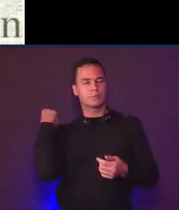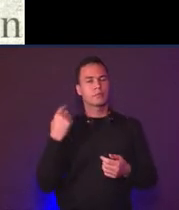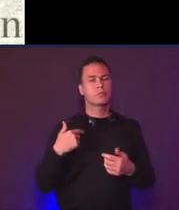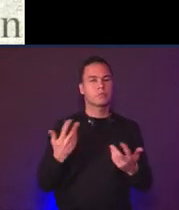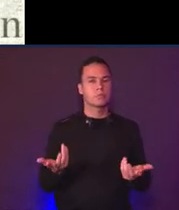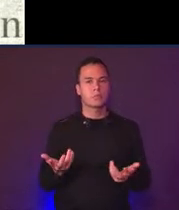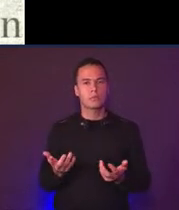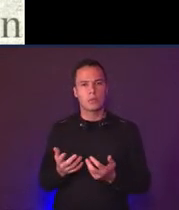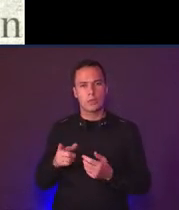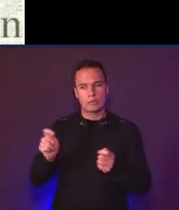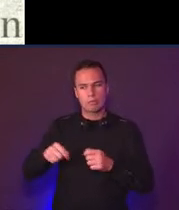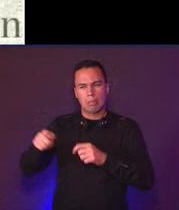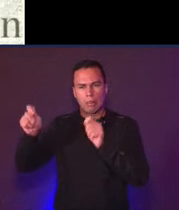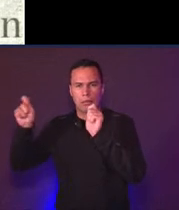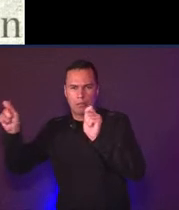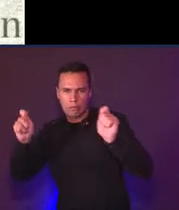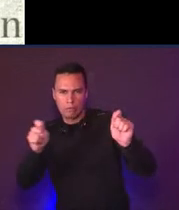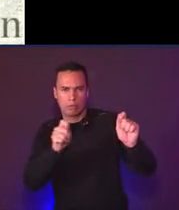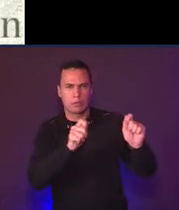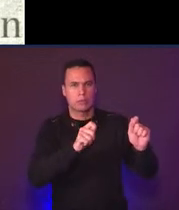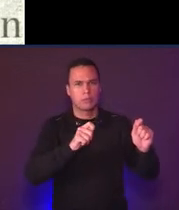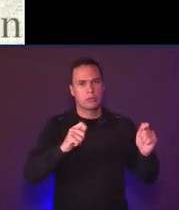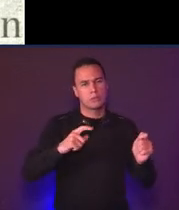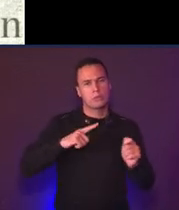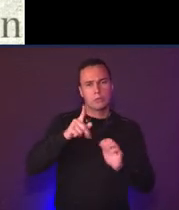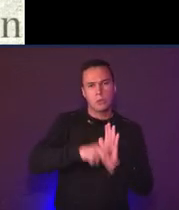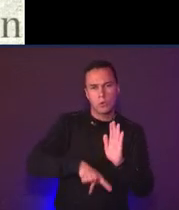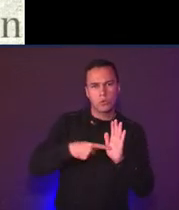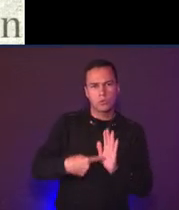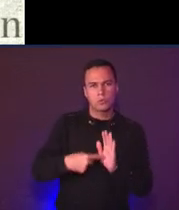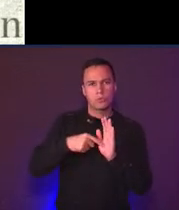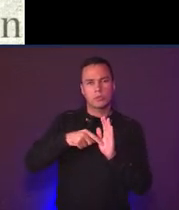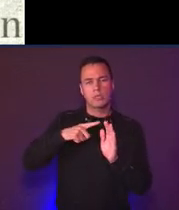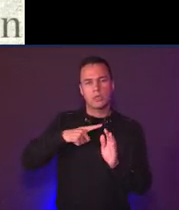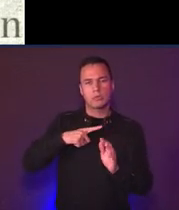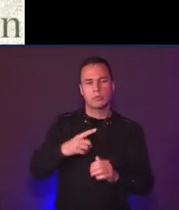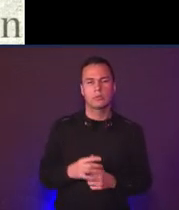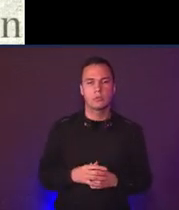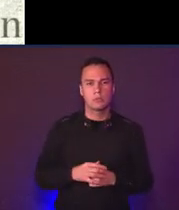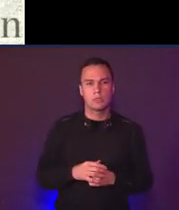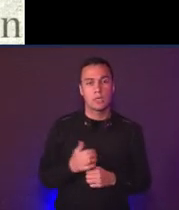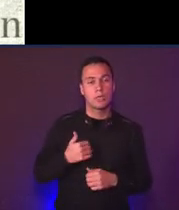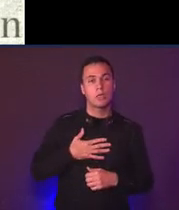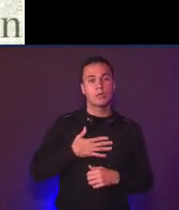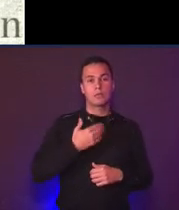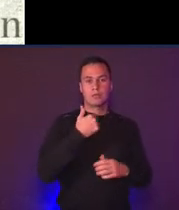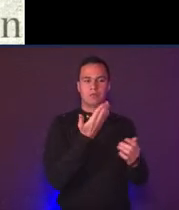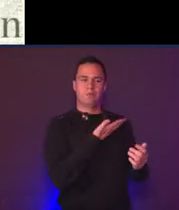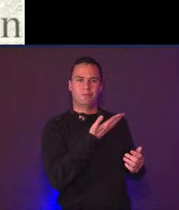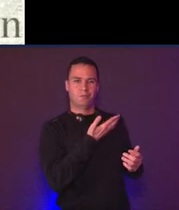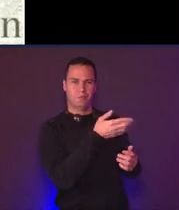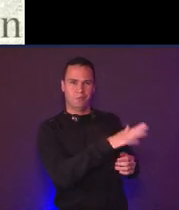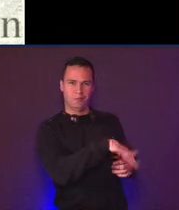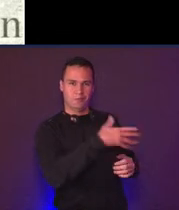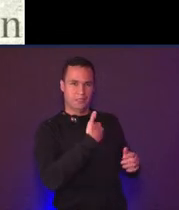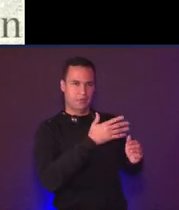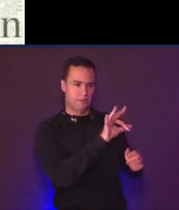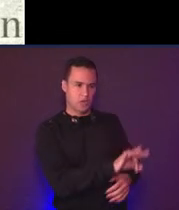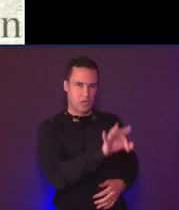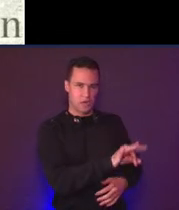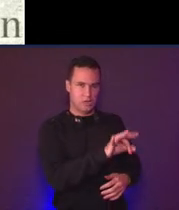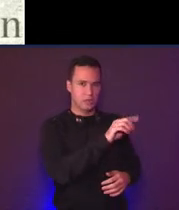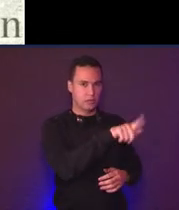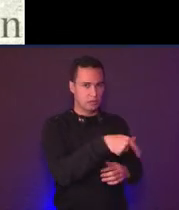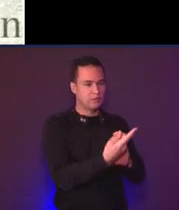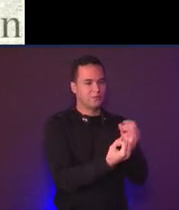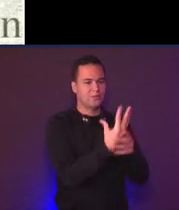and activism type projects that I have going on with my friends and colleagues in Miami got started, by creating